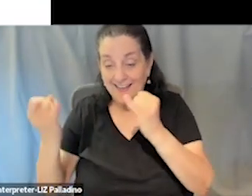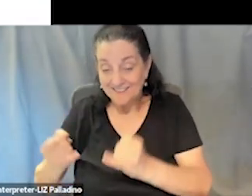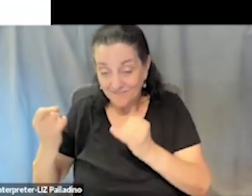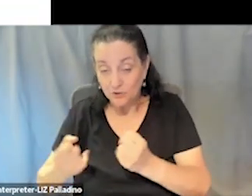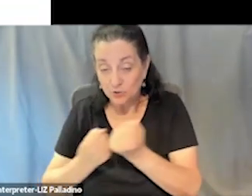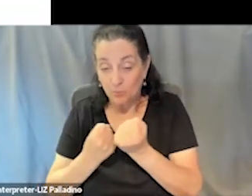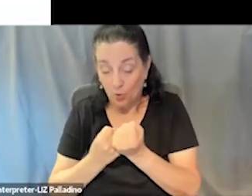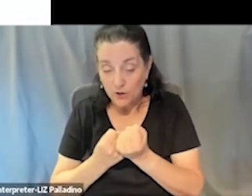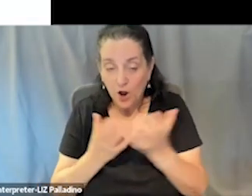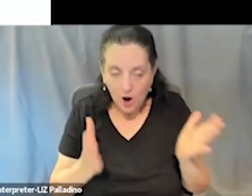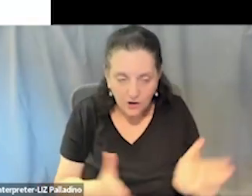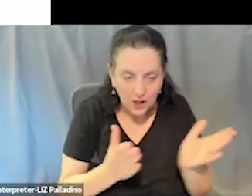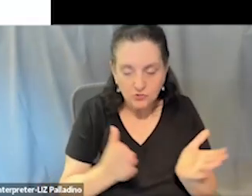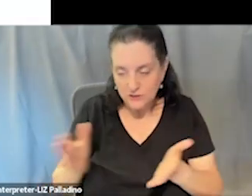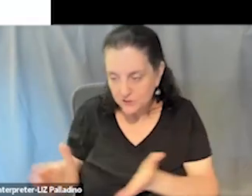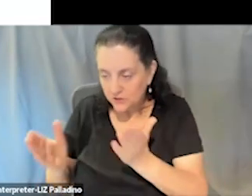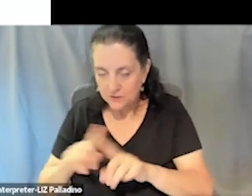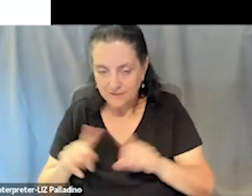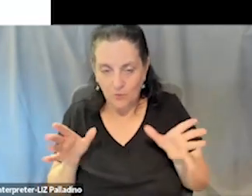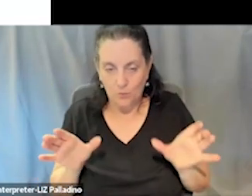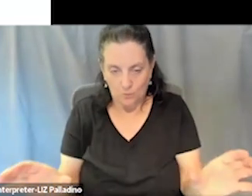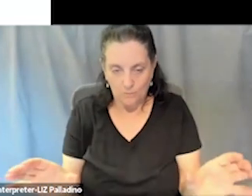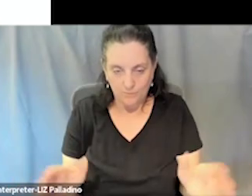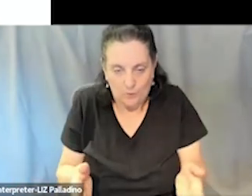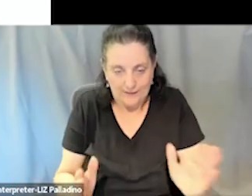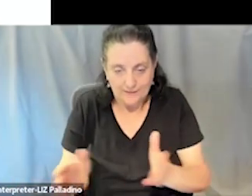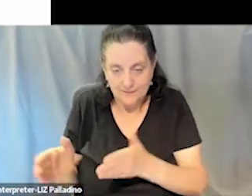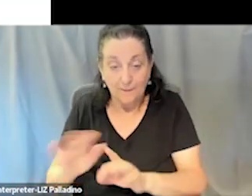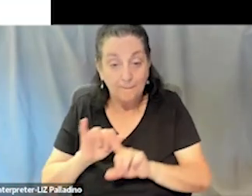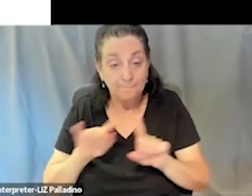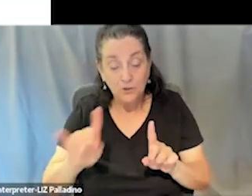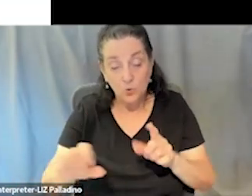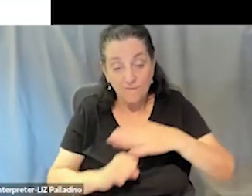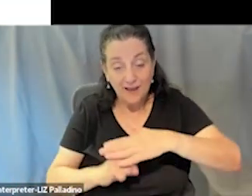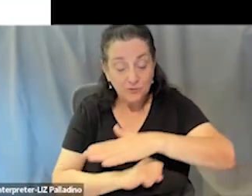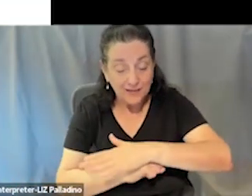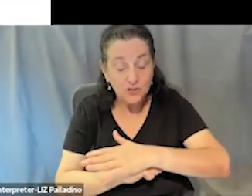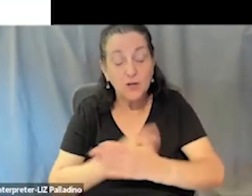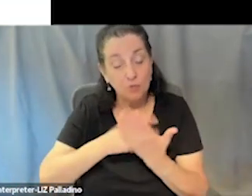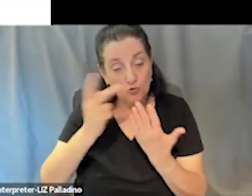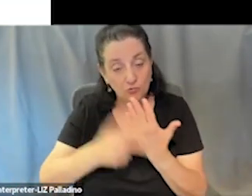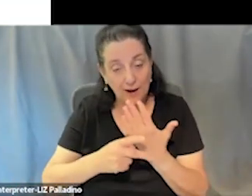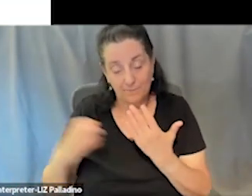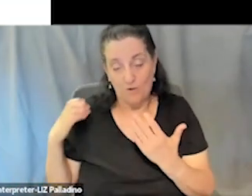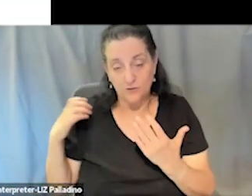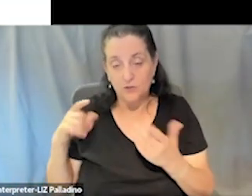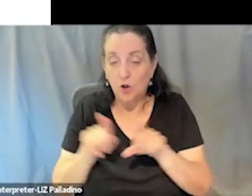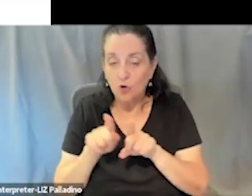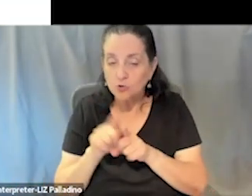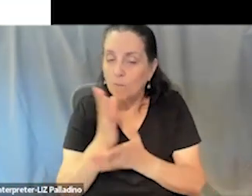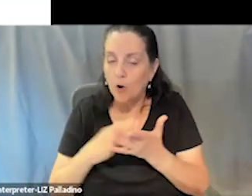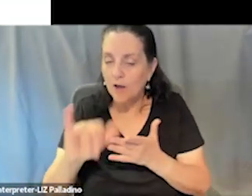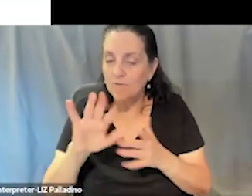cultivated in different ways. But I do believe you should think of your foundation program officers as constituents and